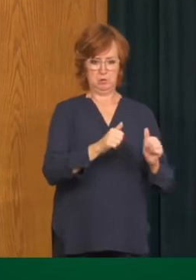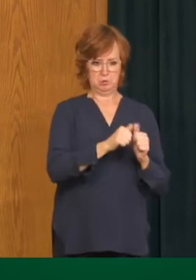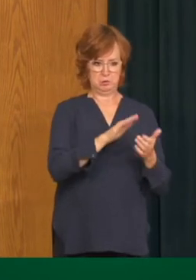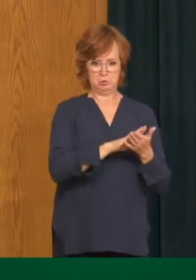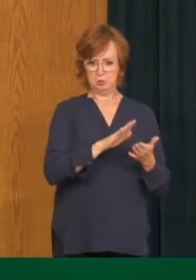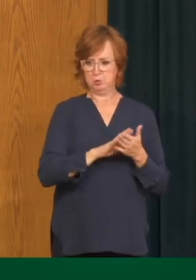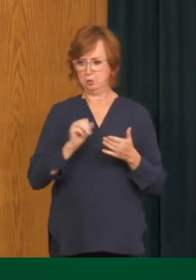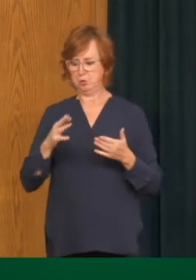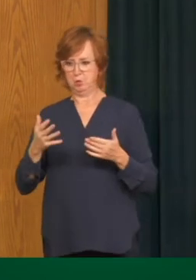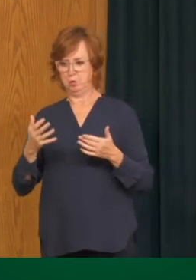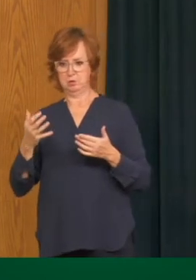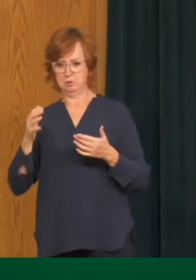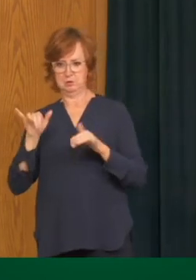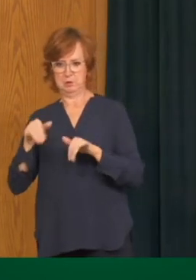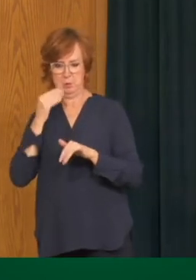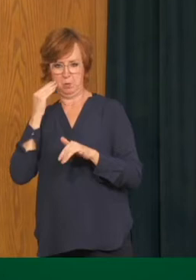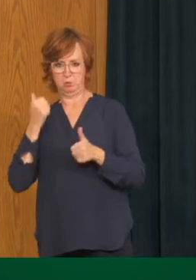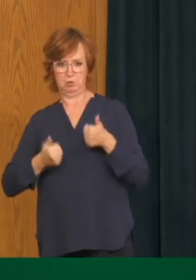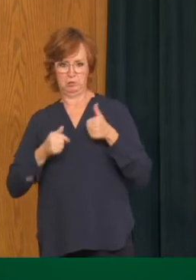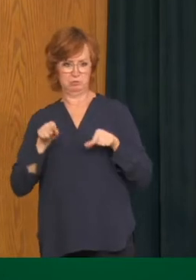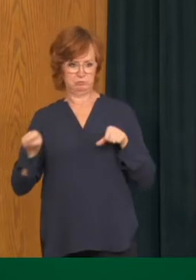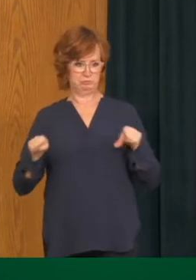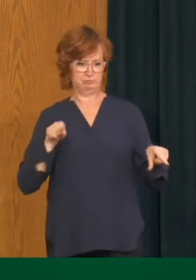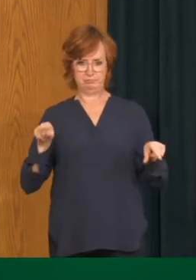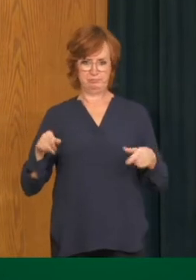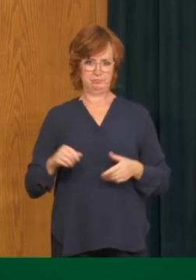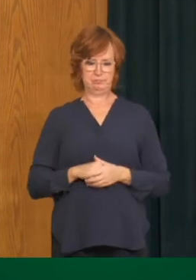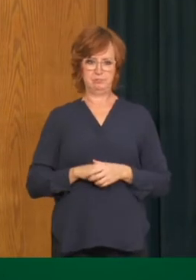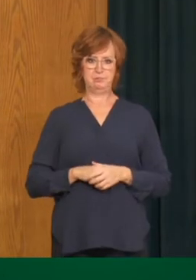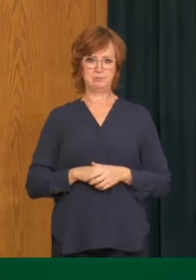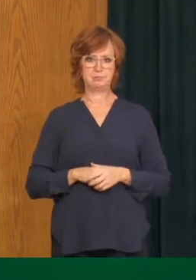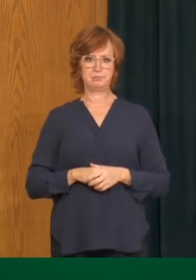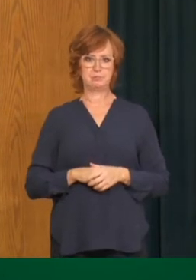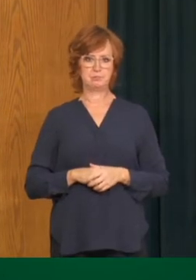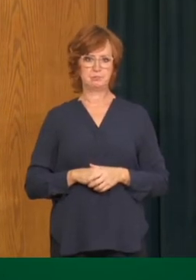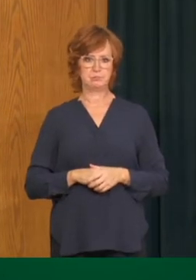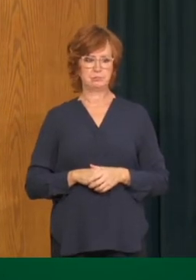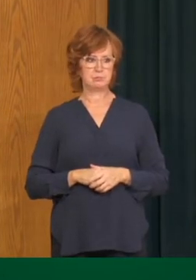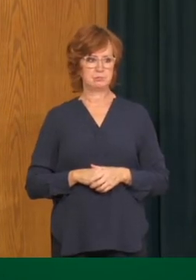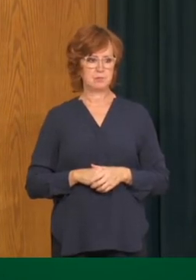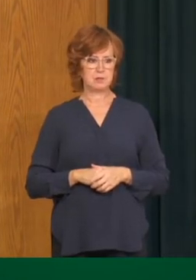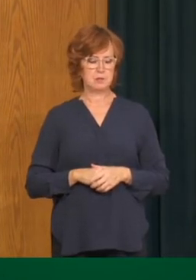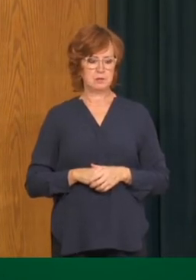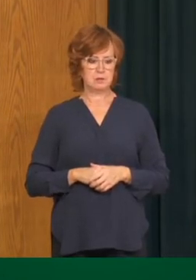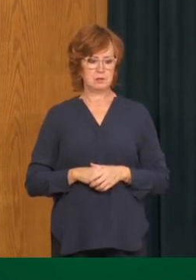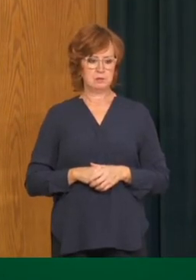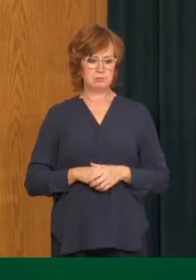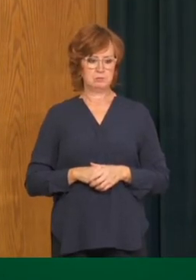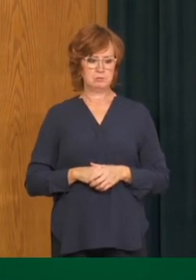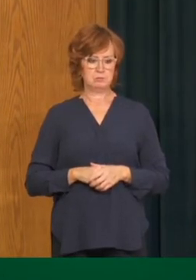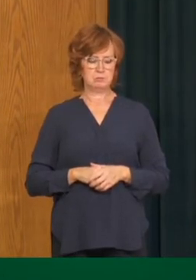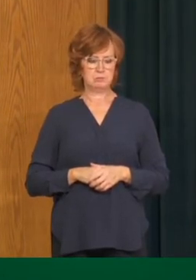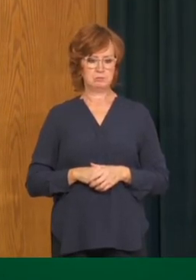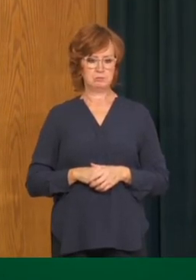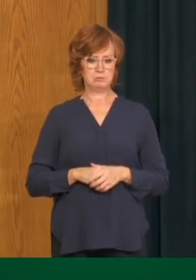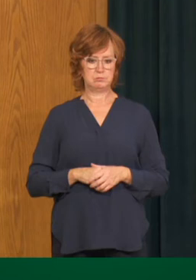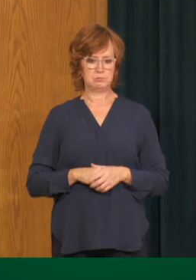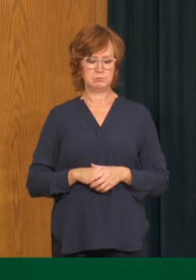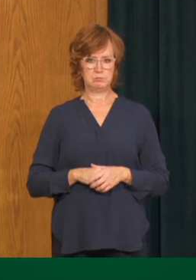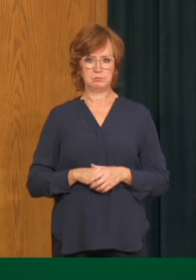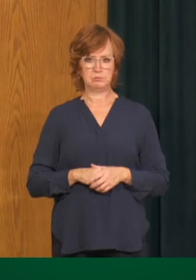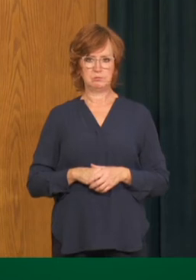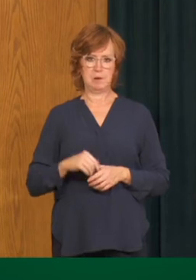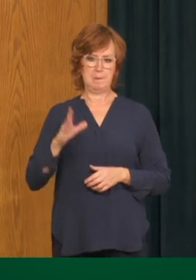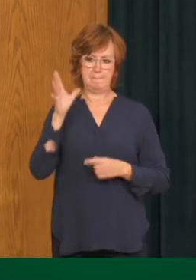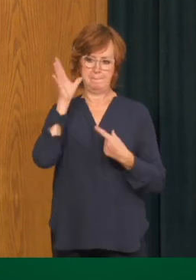the the school, or should I look at some distance learning option? And that is a choice that only a parent